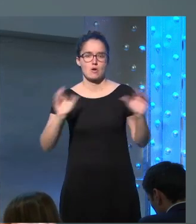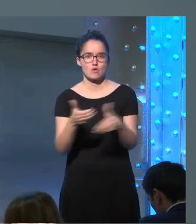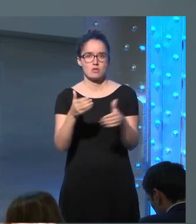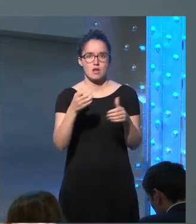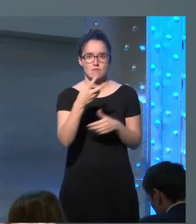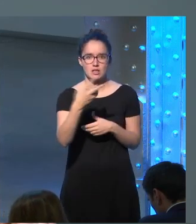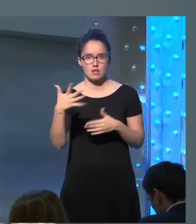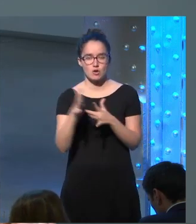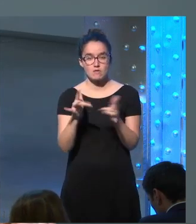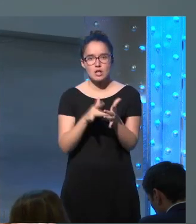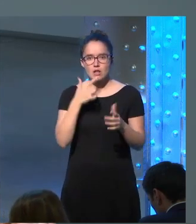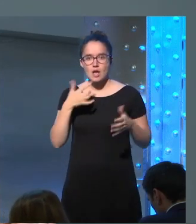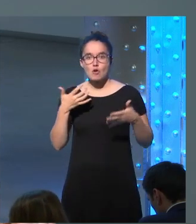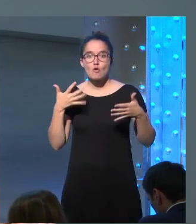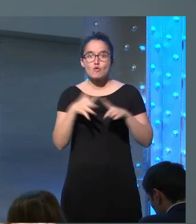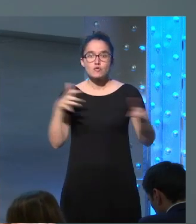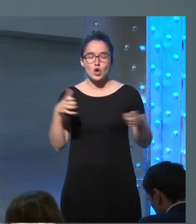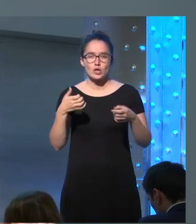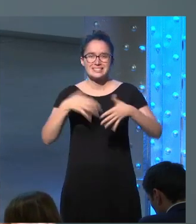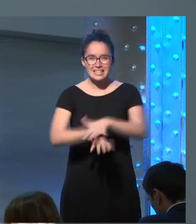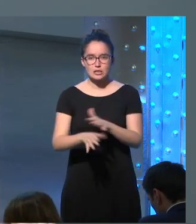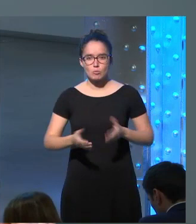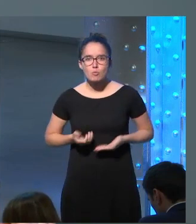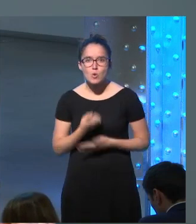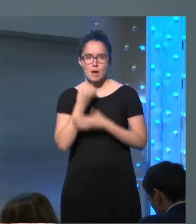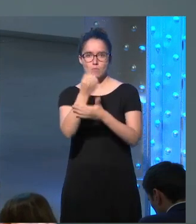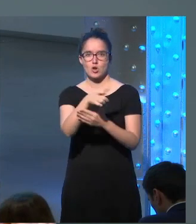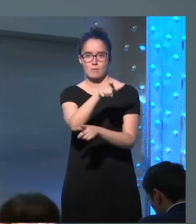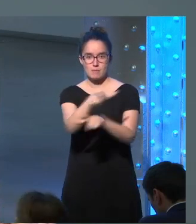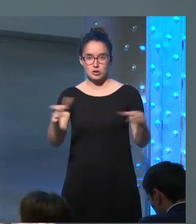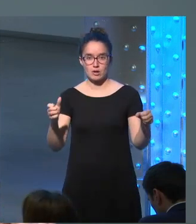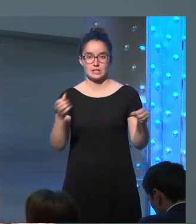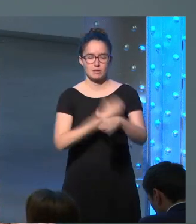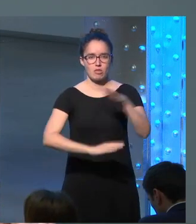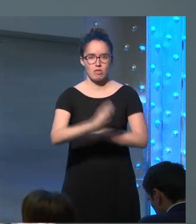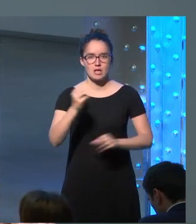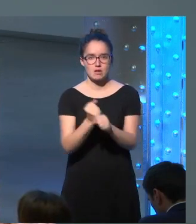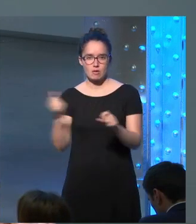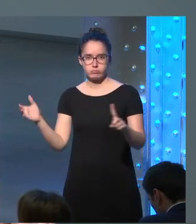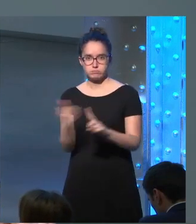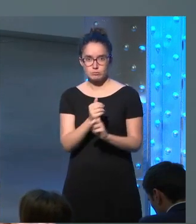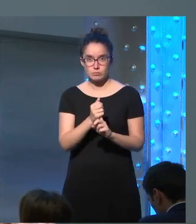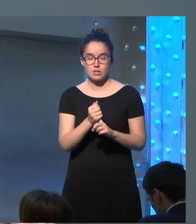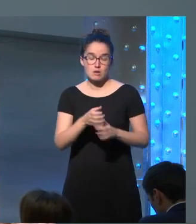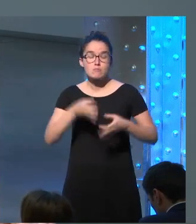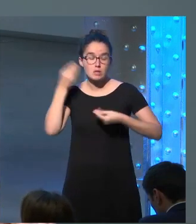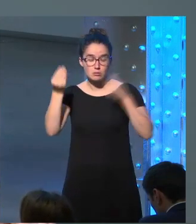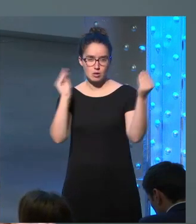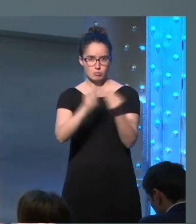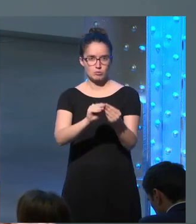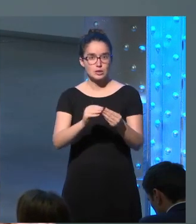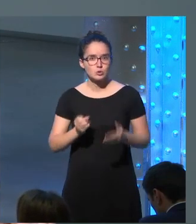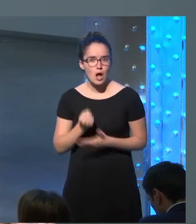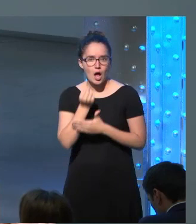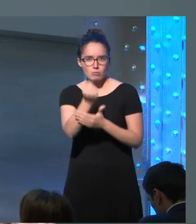of Employment together with us in that forum, and she said that it was a lever for employability of people with disabilities.